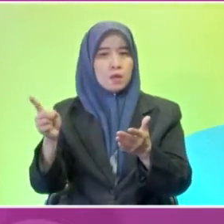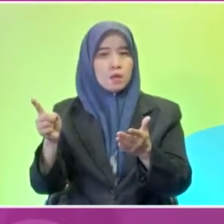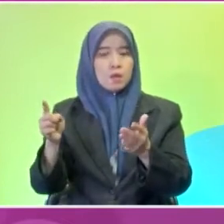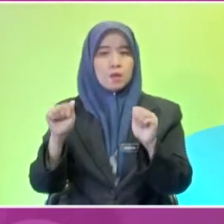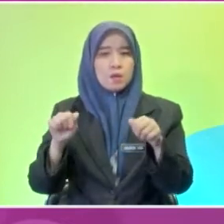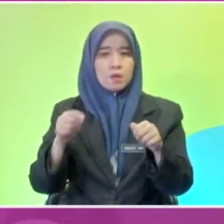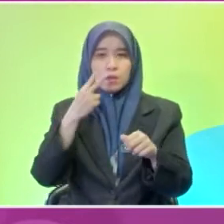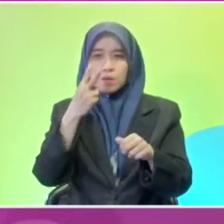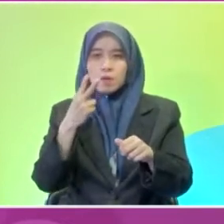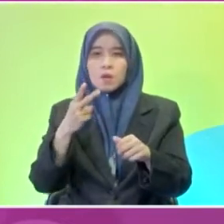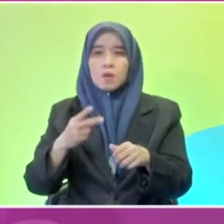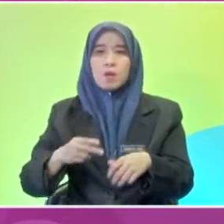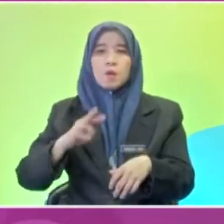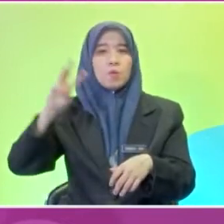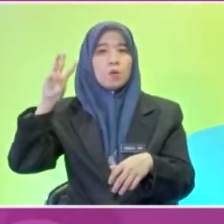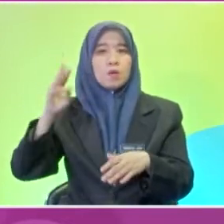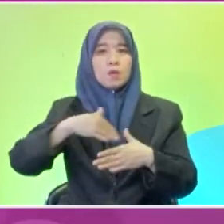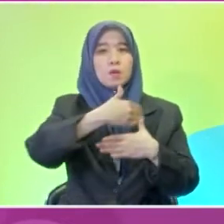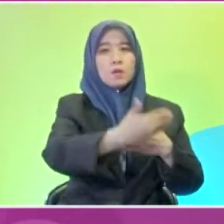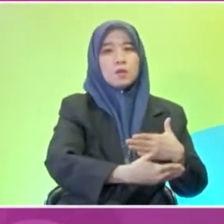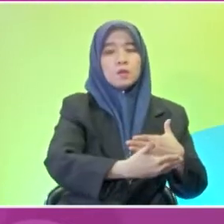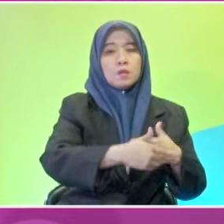And all that she could see was the other side of the